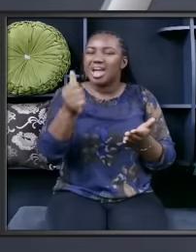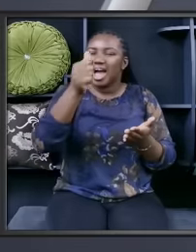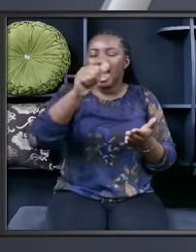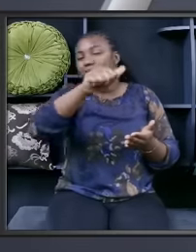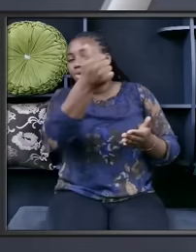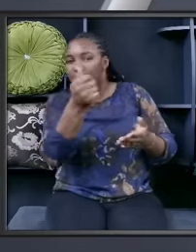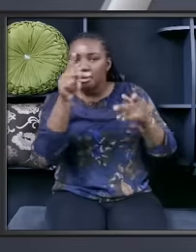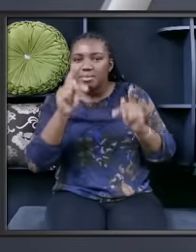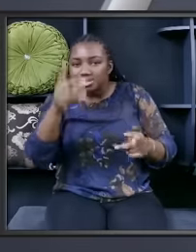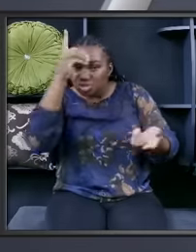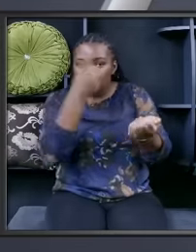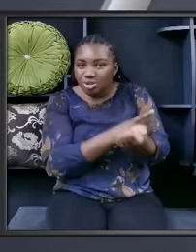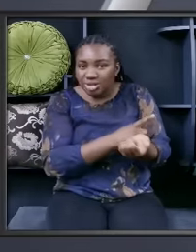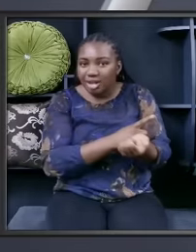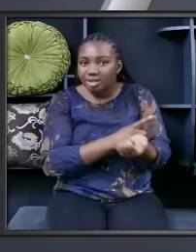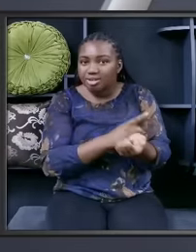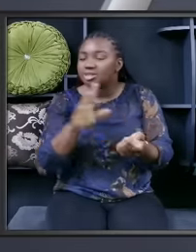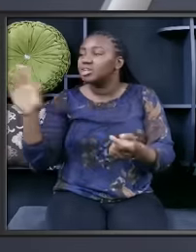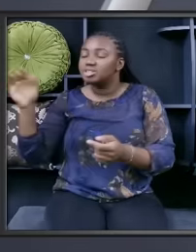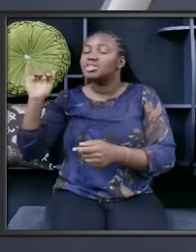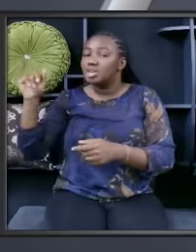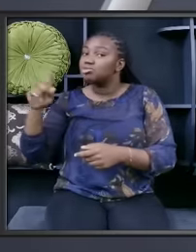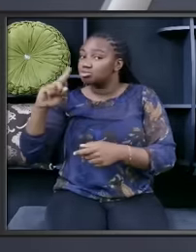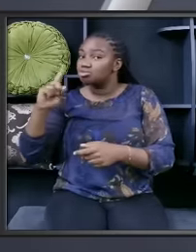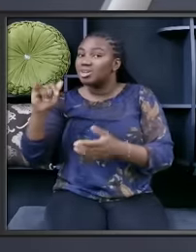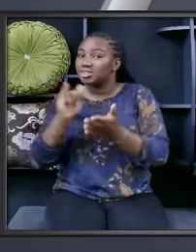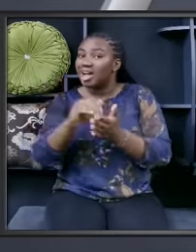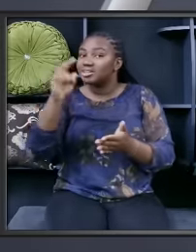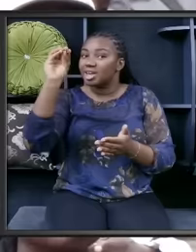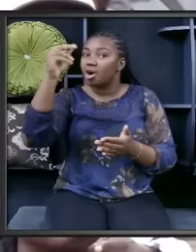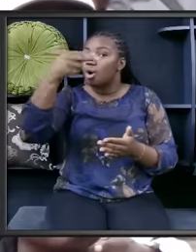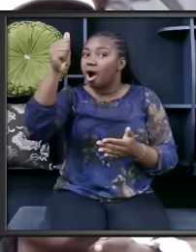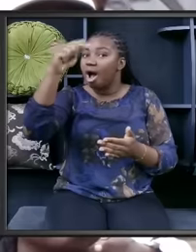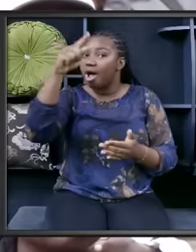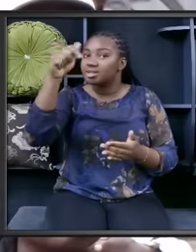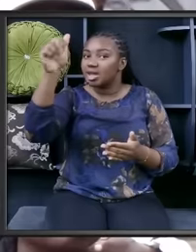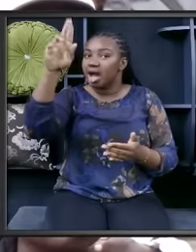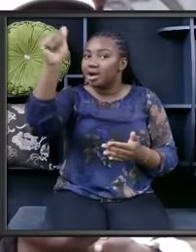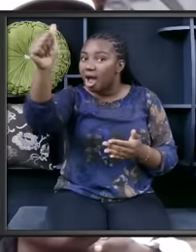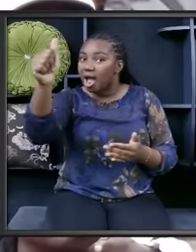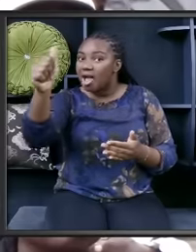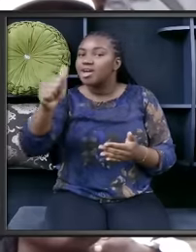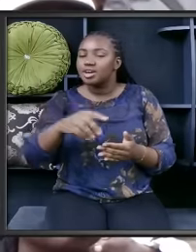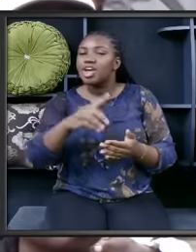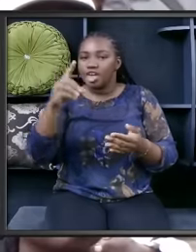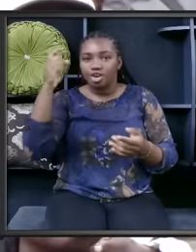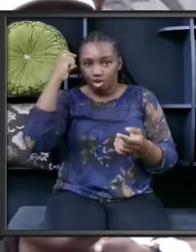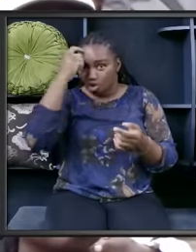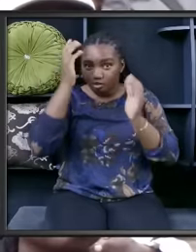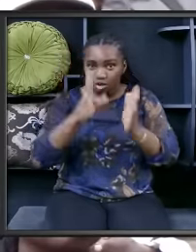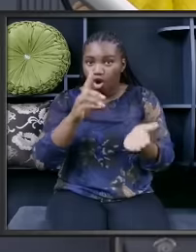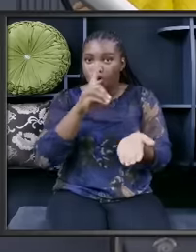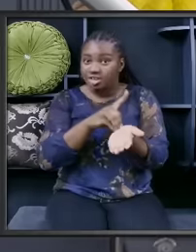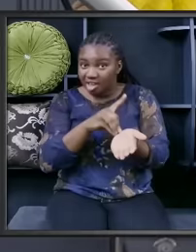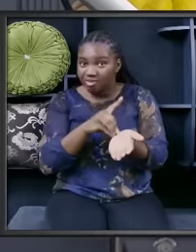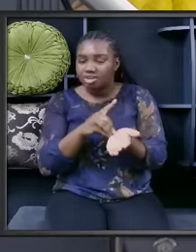daughter. You know they happen for Hazara, and through the gate. That Hazara, Governor Davis, Omahi, yes. Governor Omahi's place.